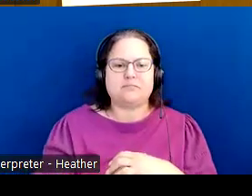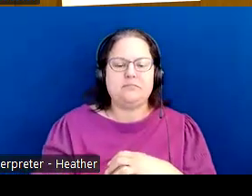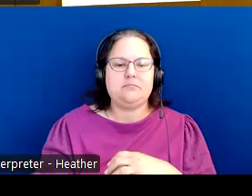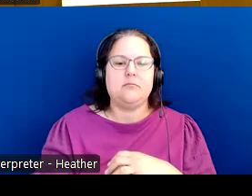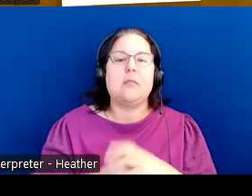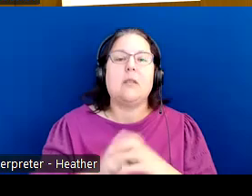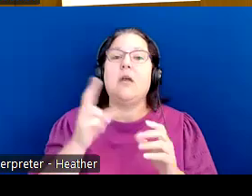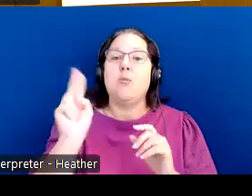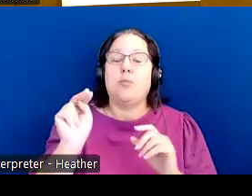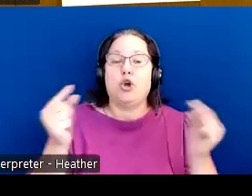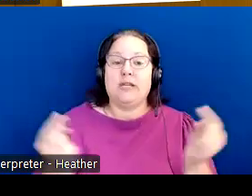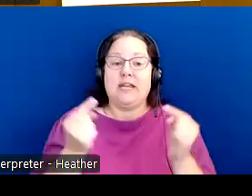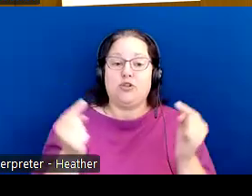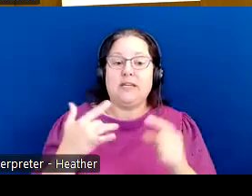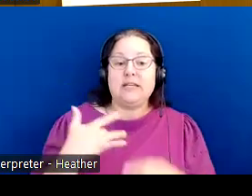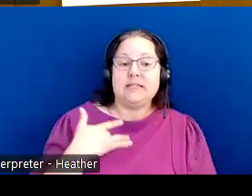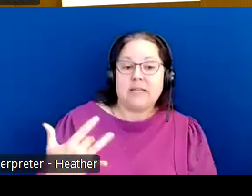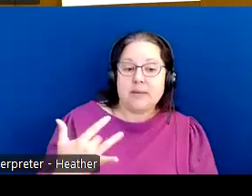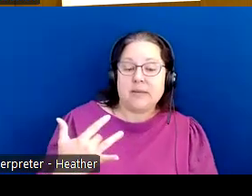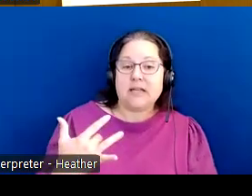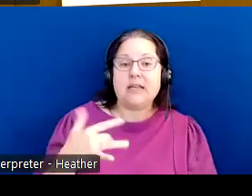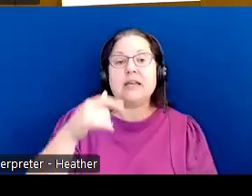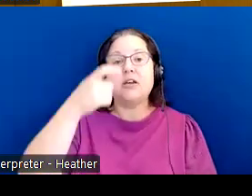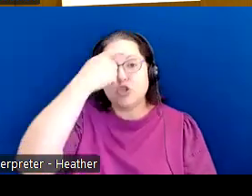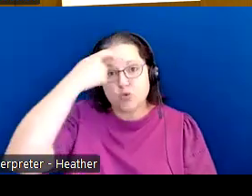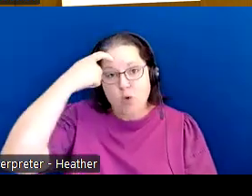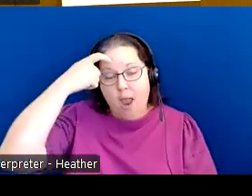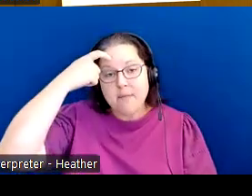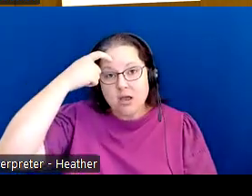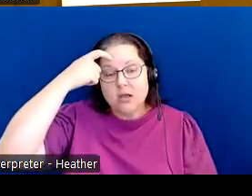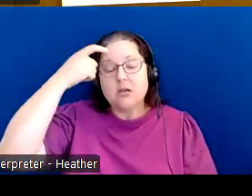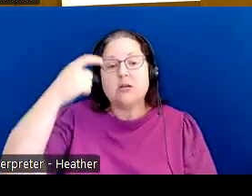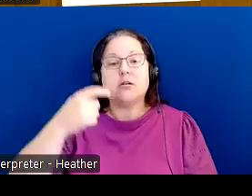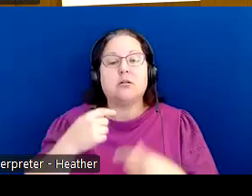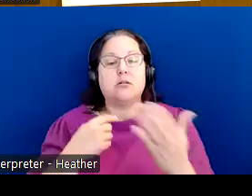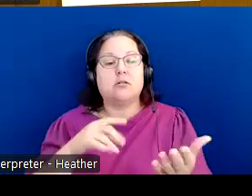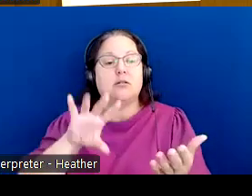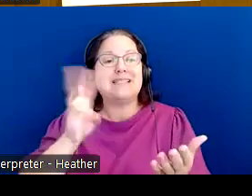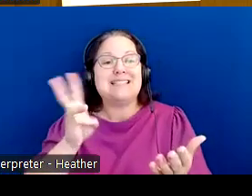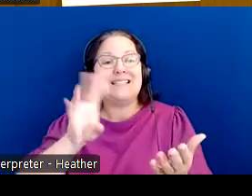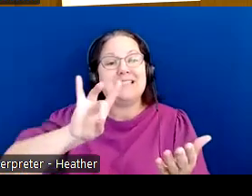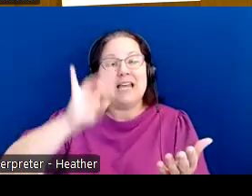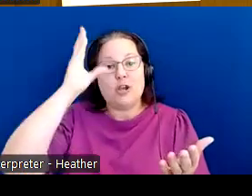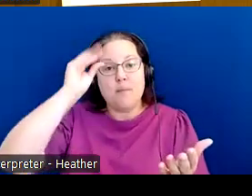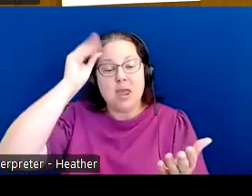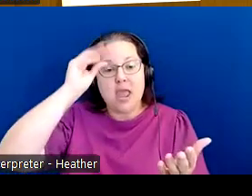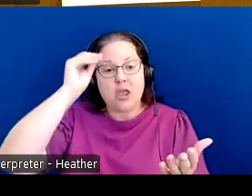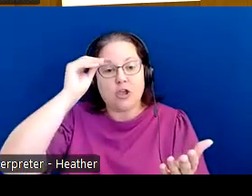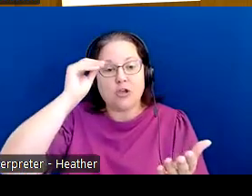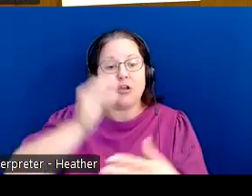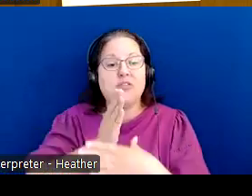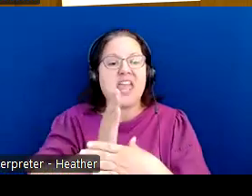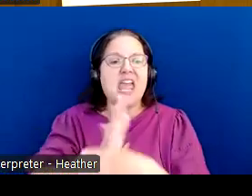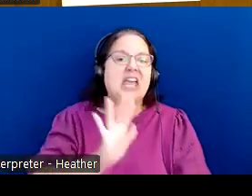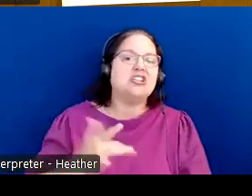Burn survivors are a typical trauma population in terms of demographics, where 68% are male, the mean age is